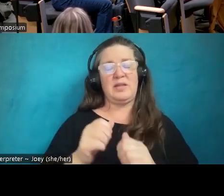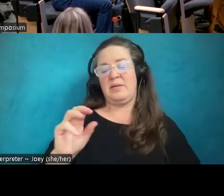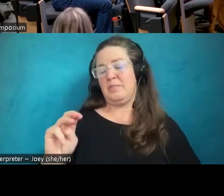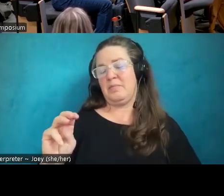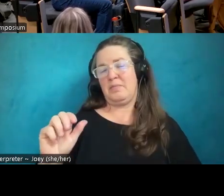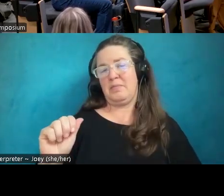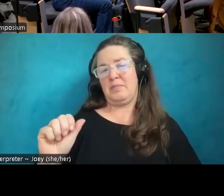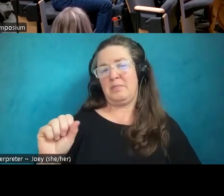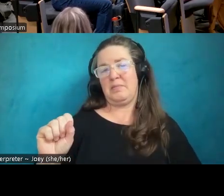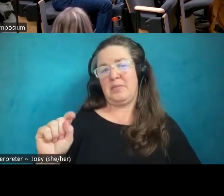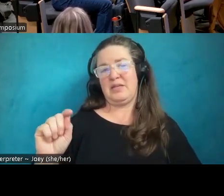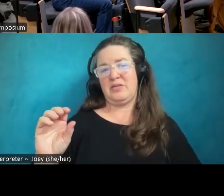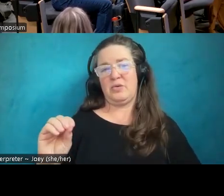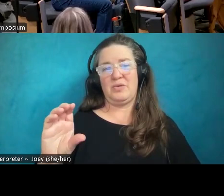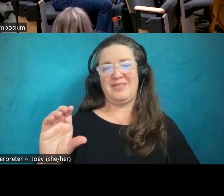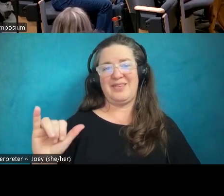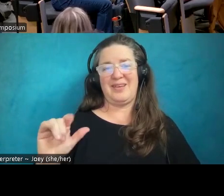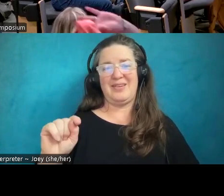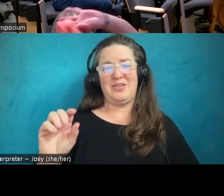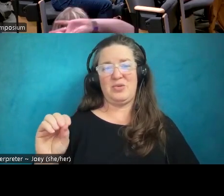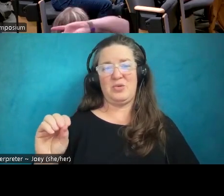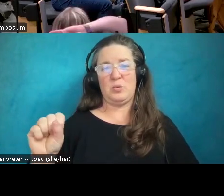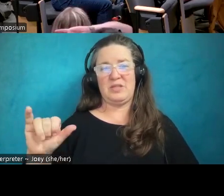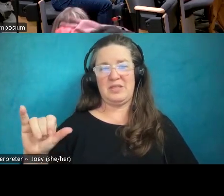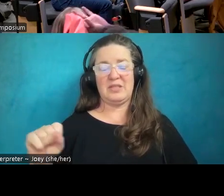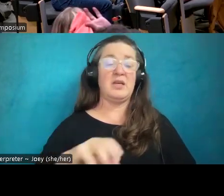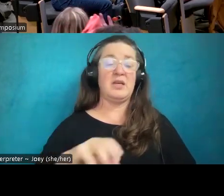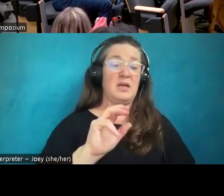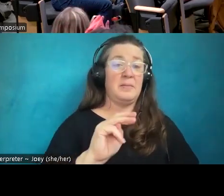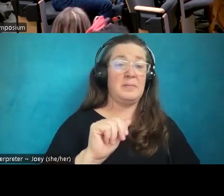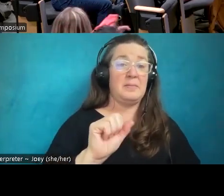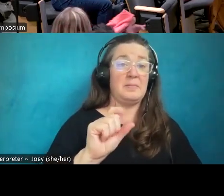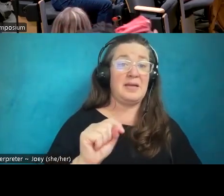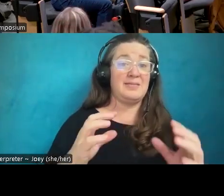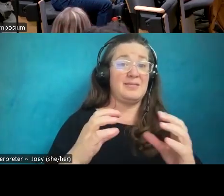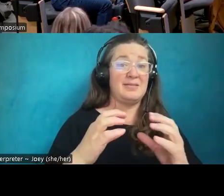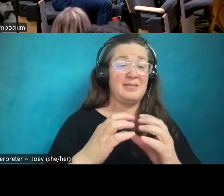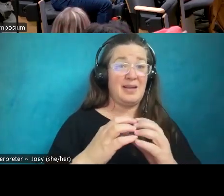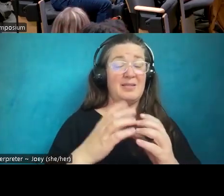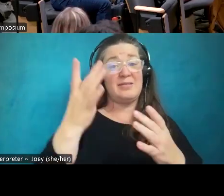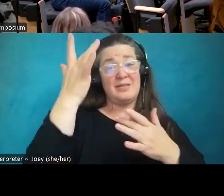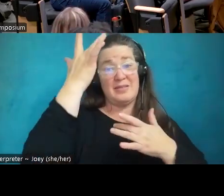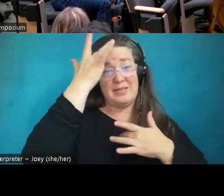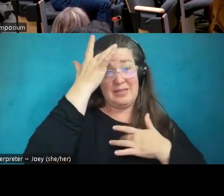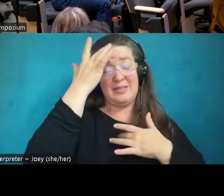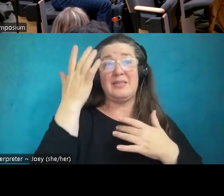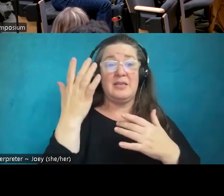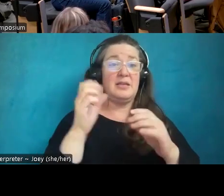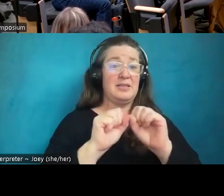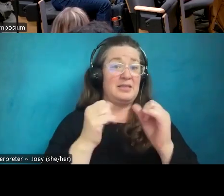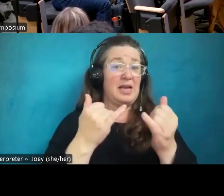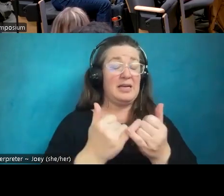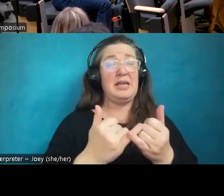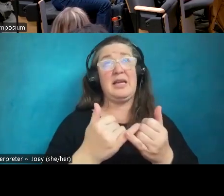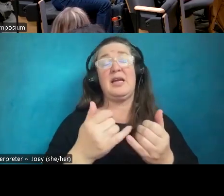to assist in diagnosis, but the Mast Cell Disease Society is an excellent resource to start with, and they have an